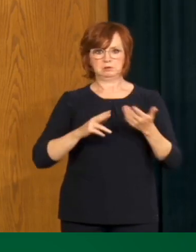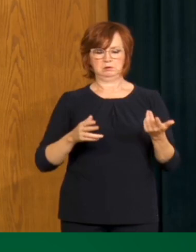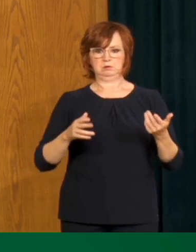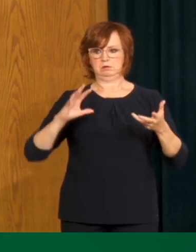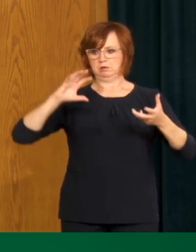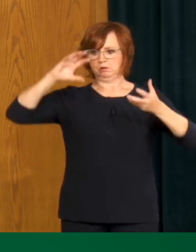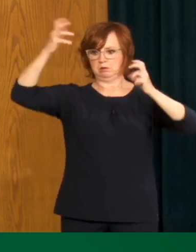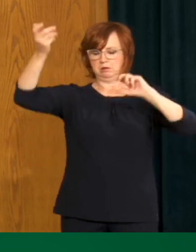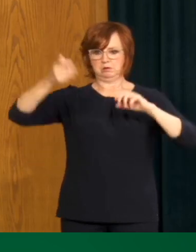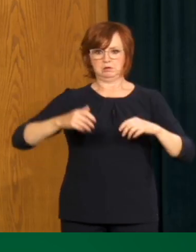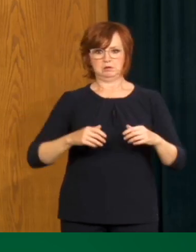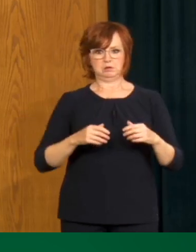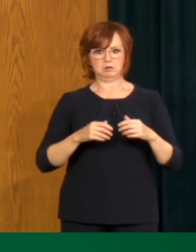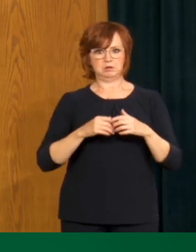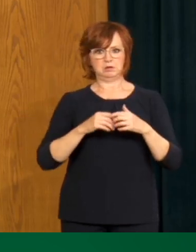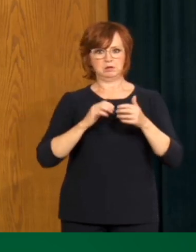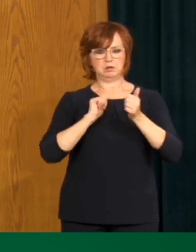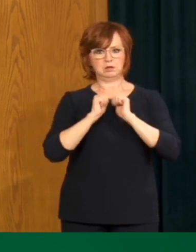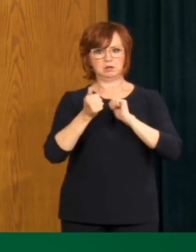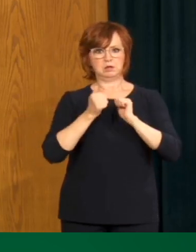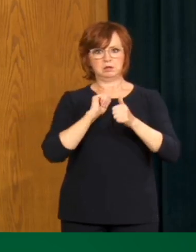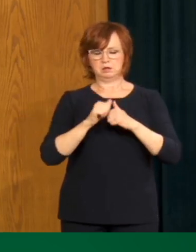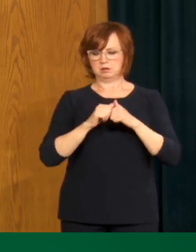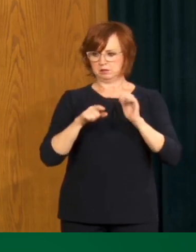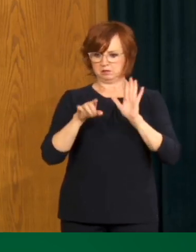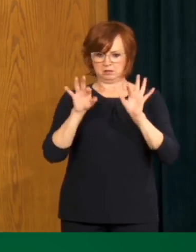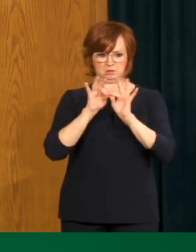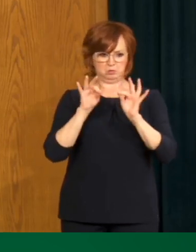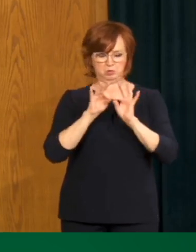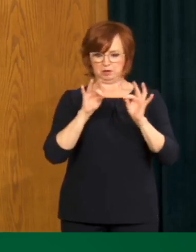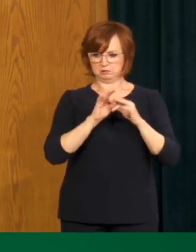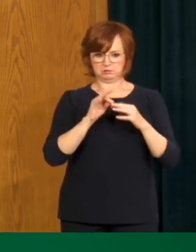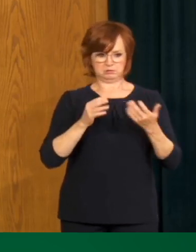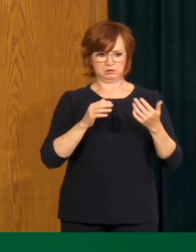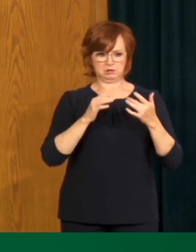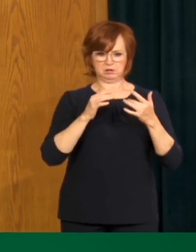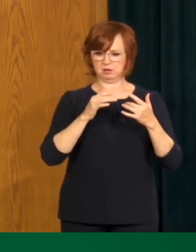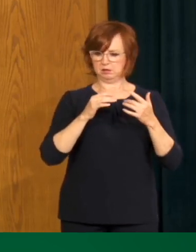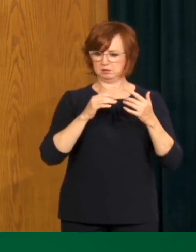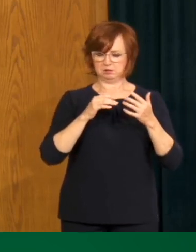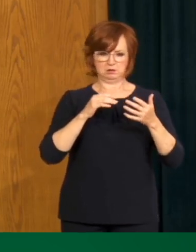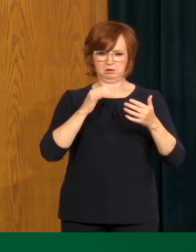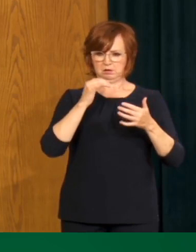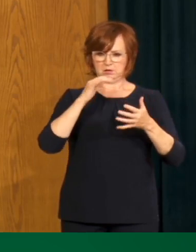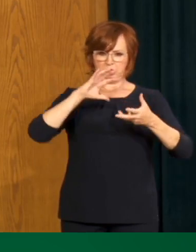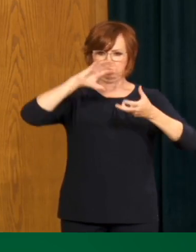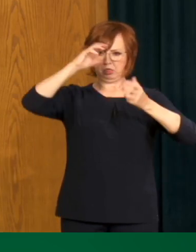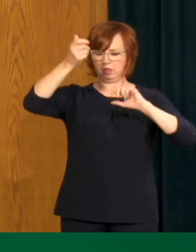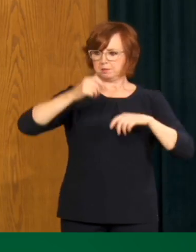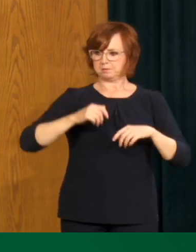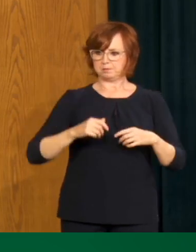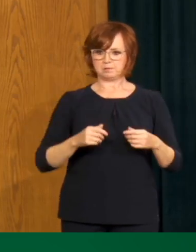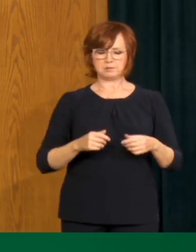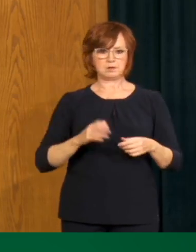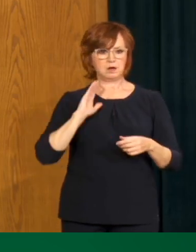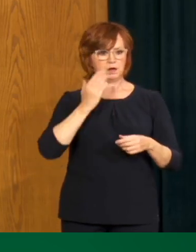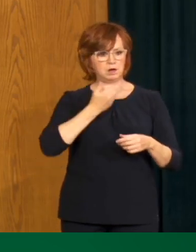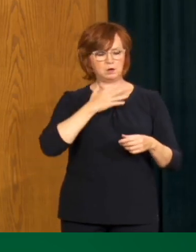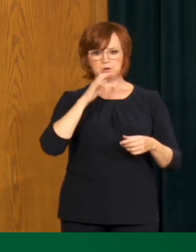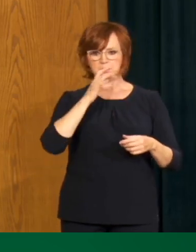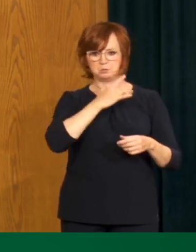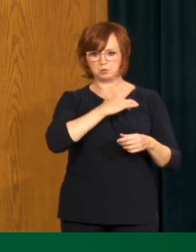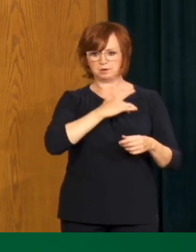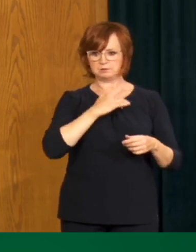pricing margins here, negative pricing, quite frankly, here in Saskatchewan, to an industry that